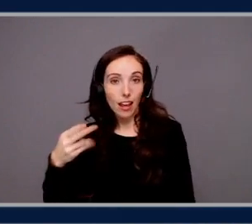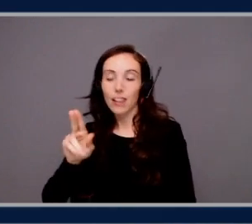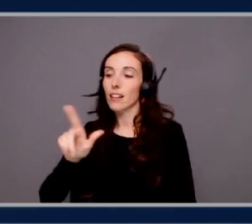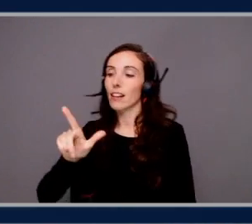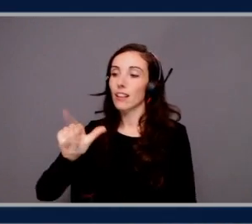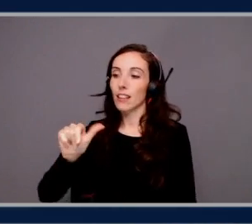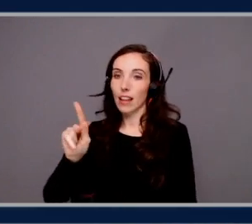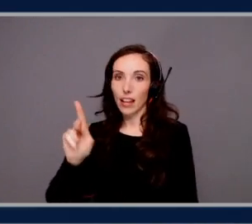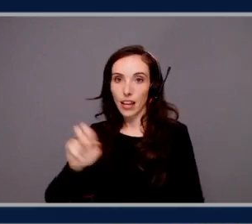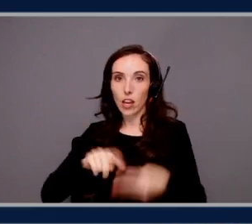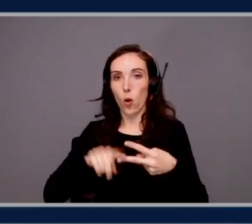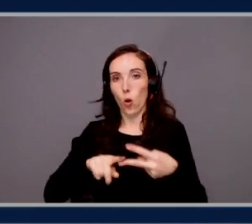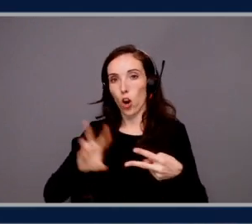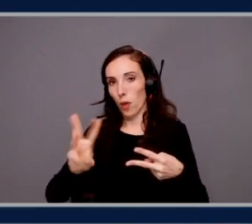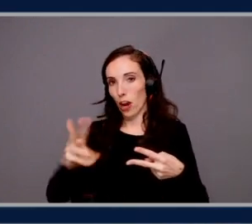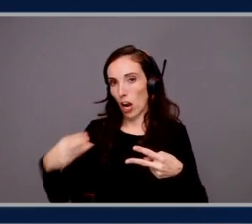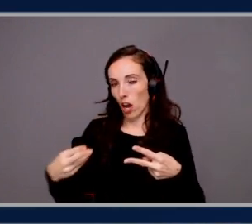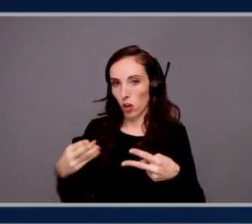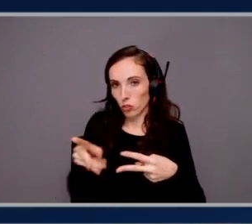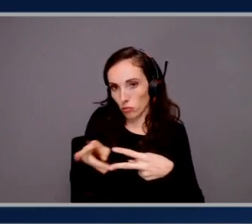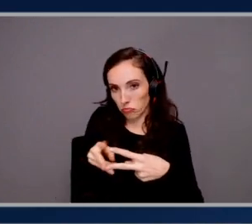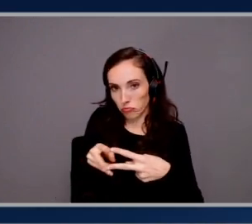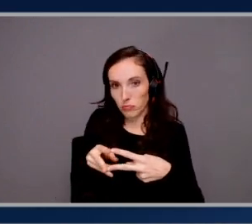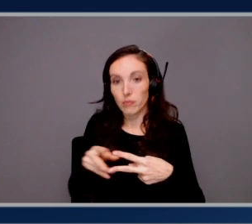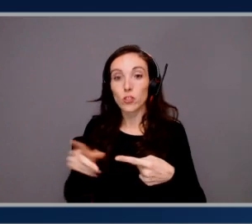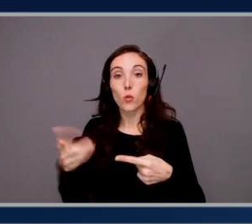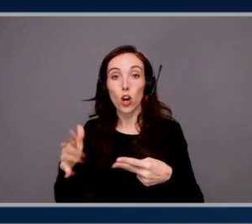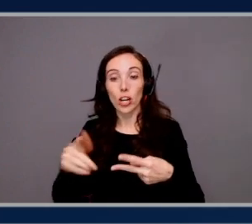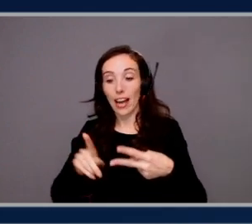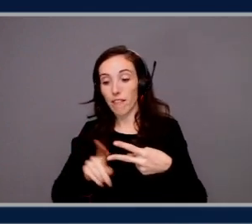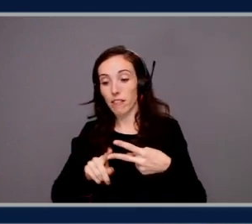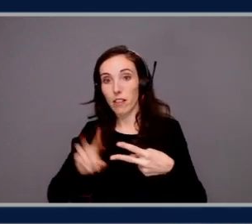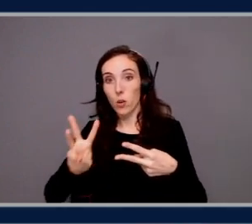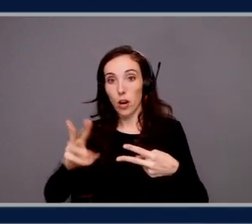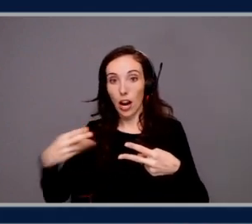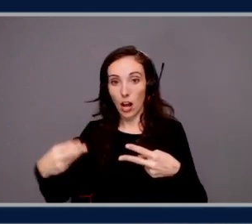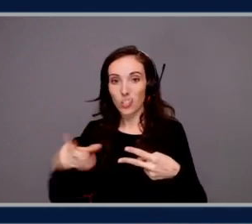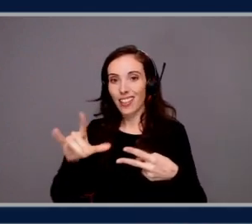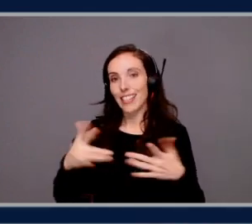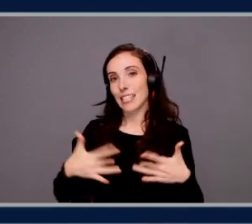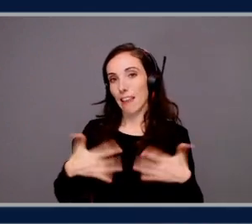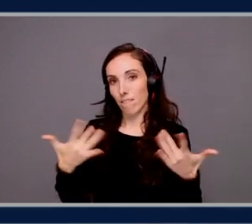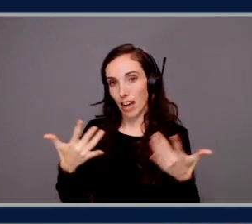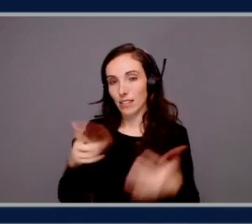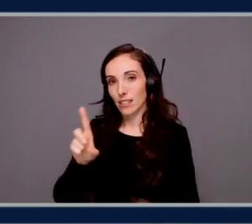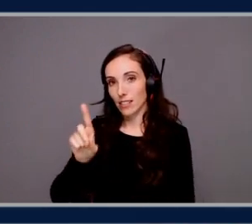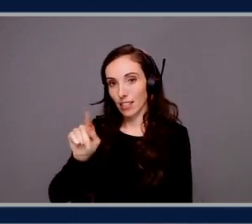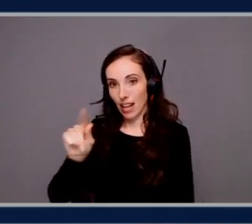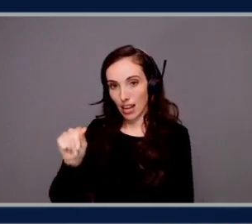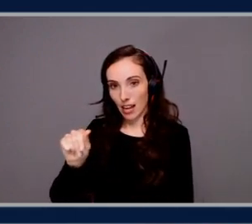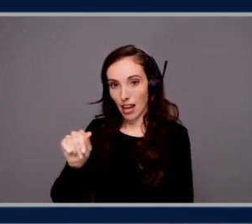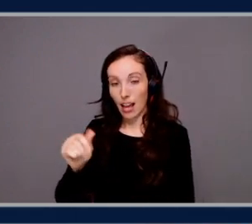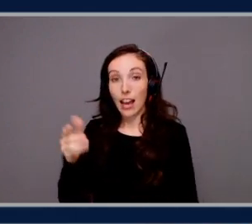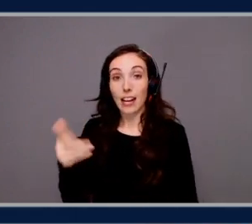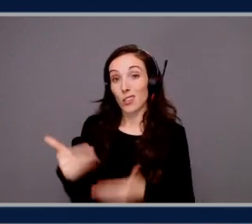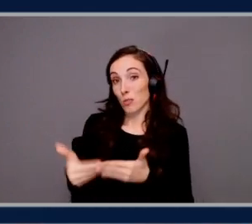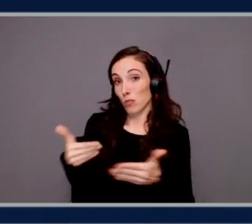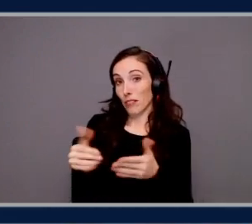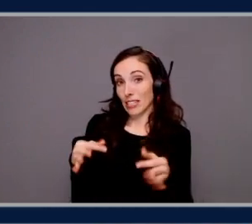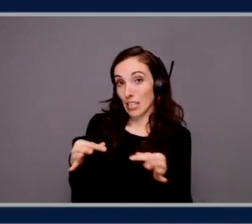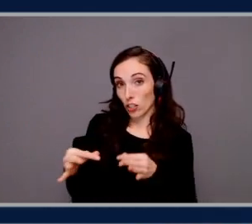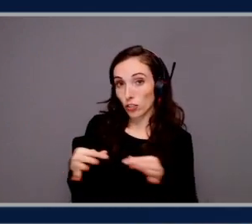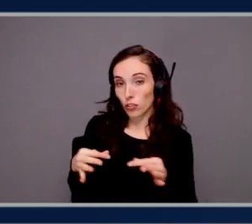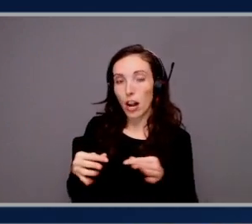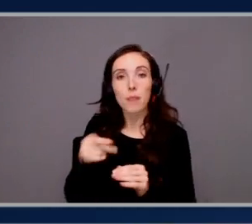one of the data set that we already have on the data warehouse, it's events data. Okay. And as Mahesh described, that what this